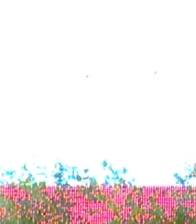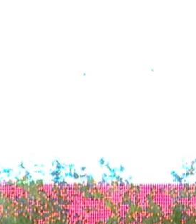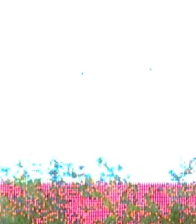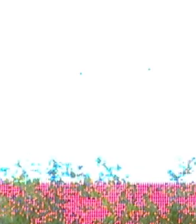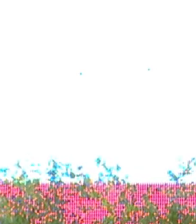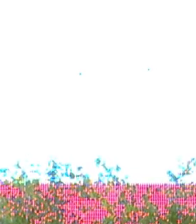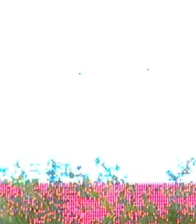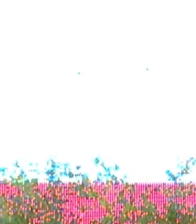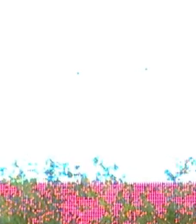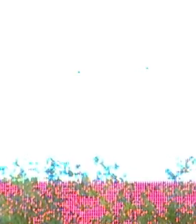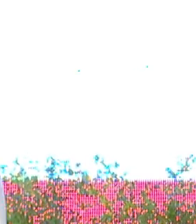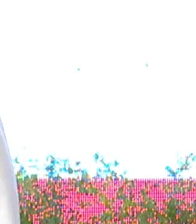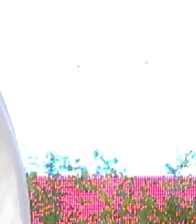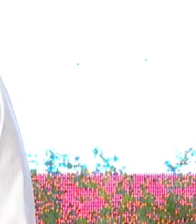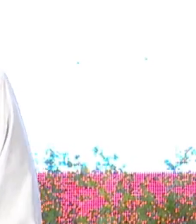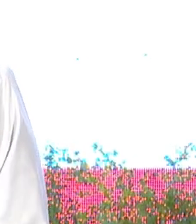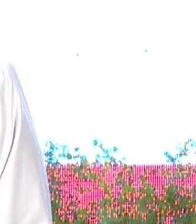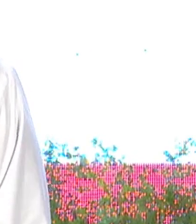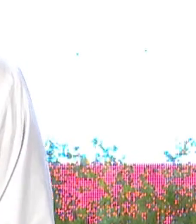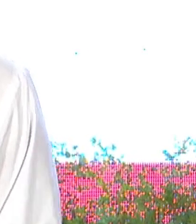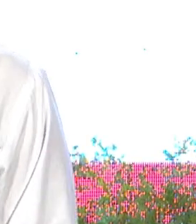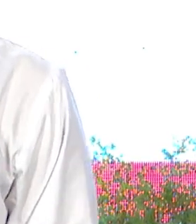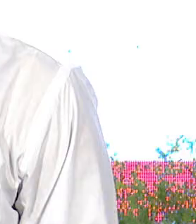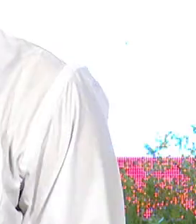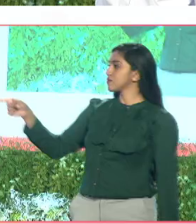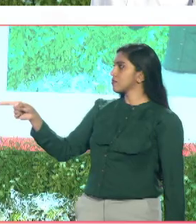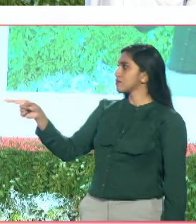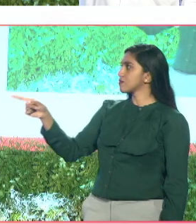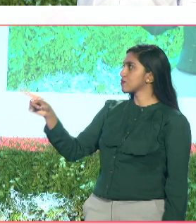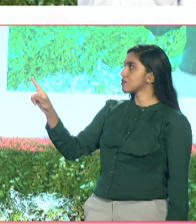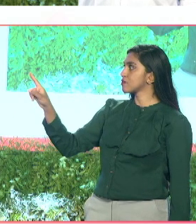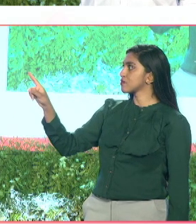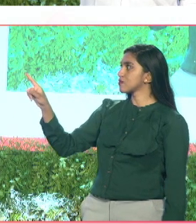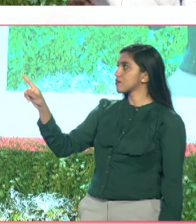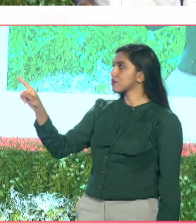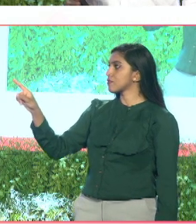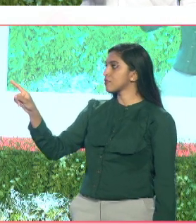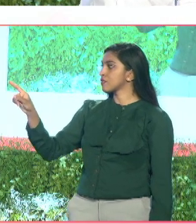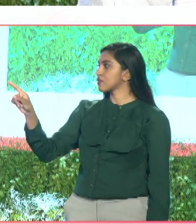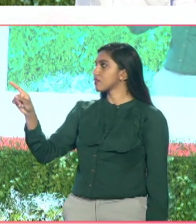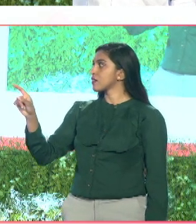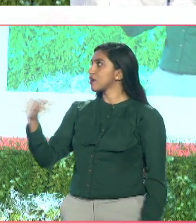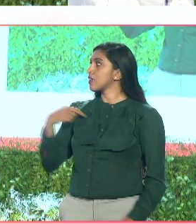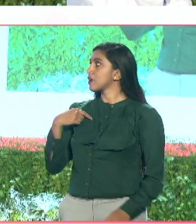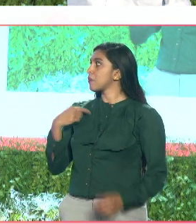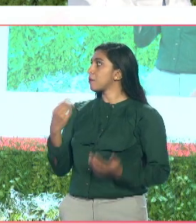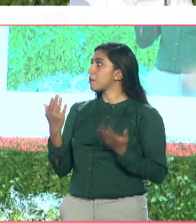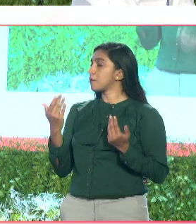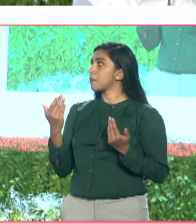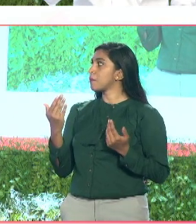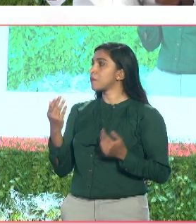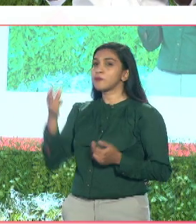head movements. And this head mount can be strapped to an